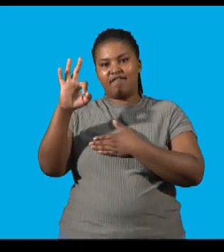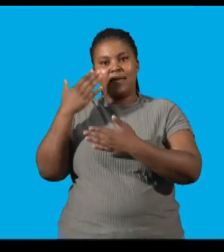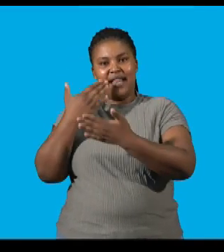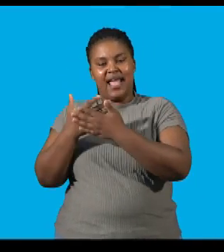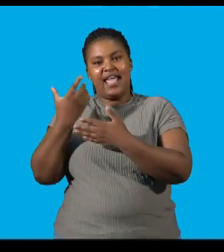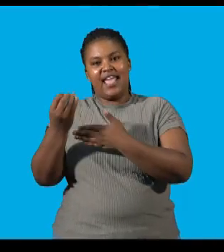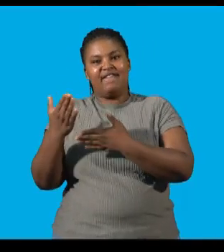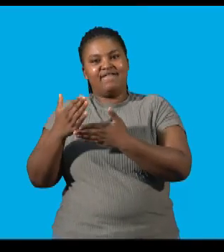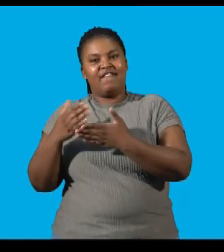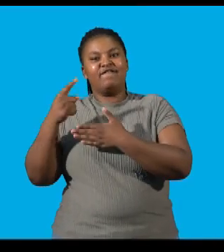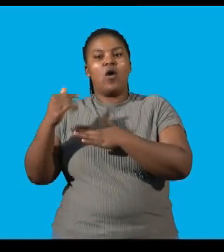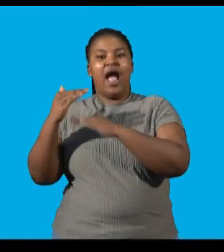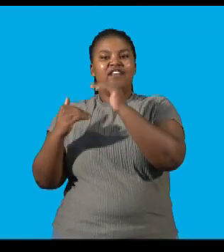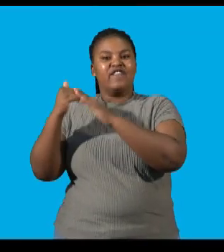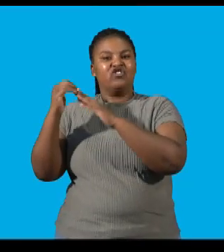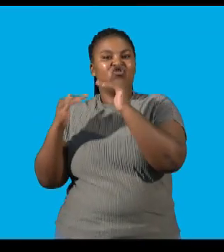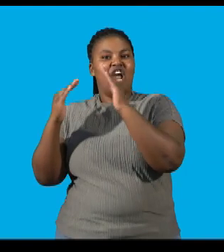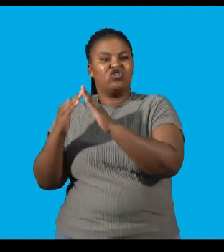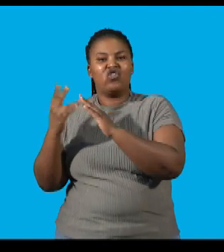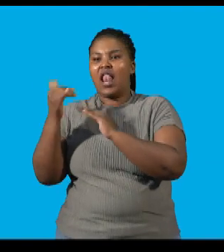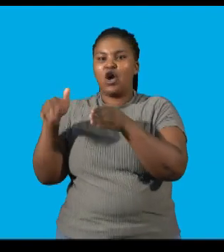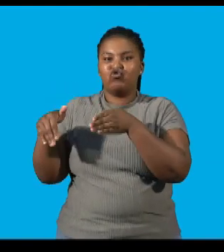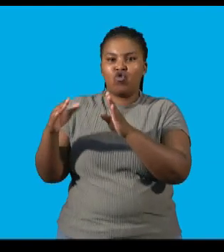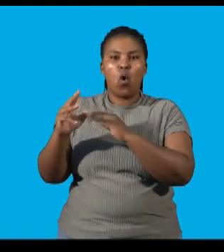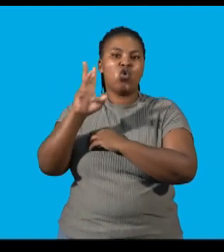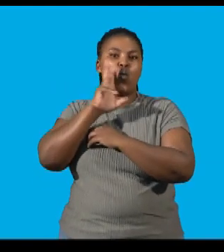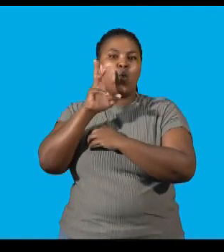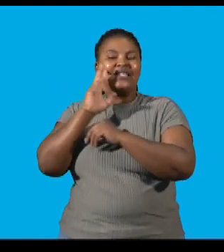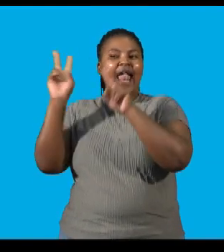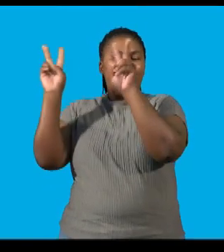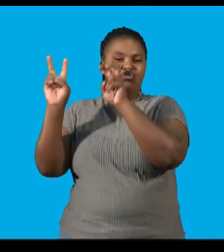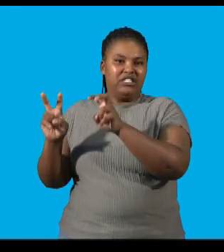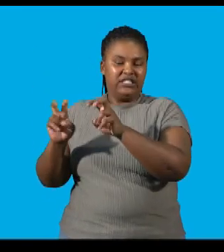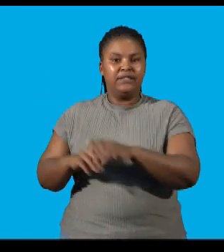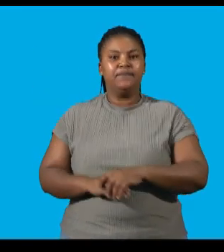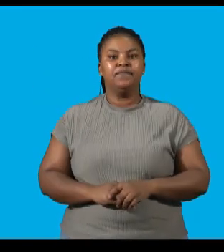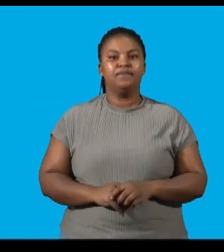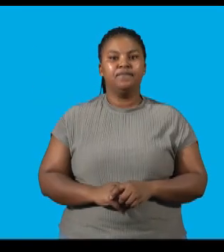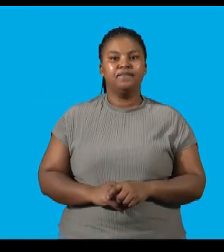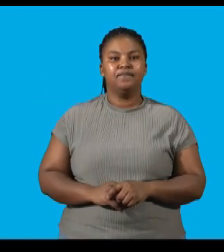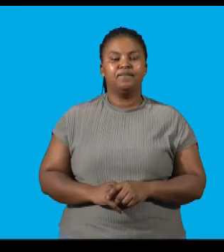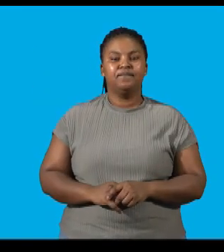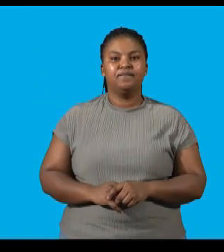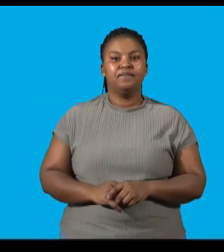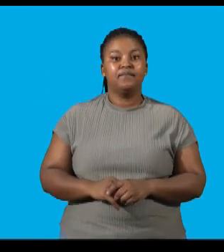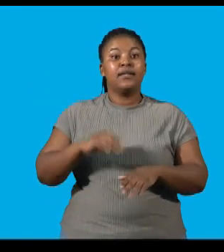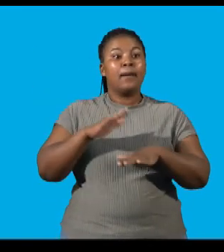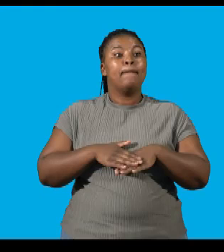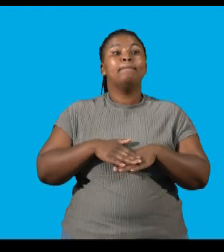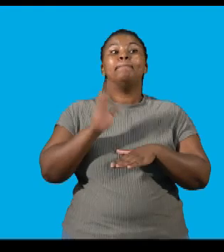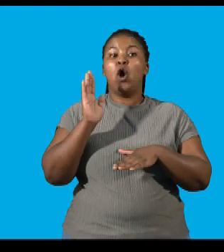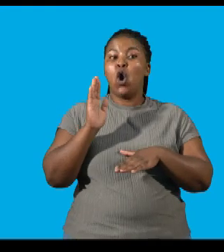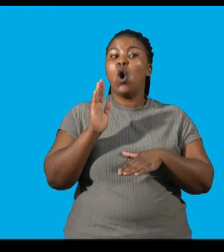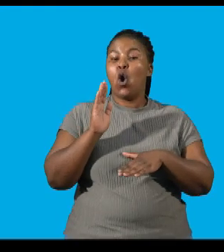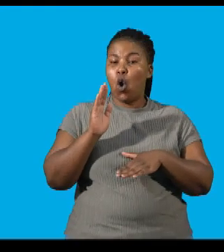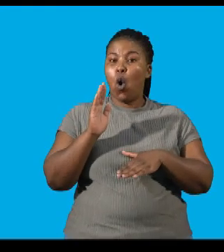government provides infrastructure such as roads, water, and electricity. Number 3, more